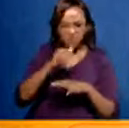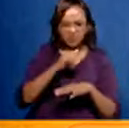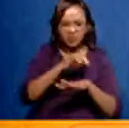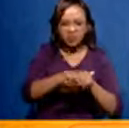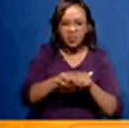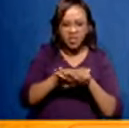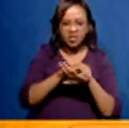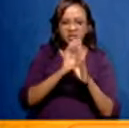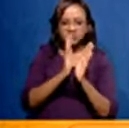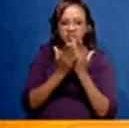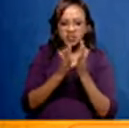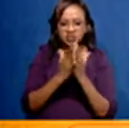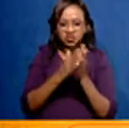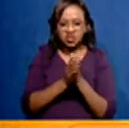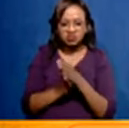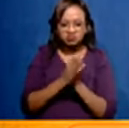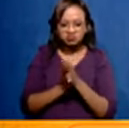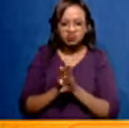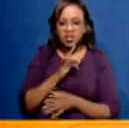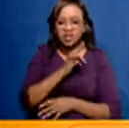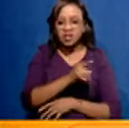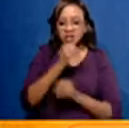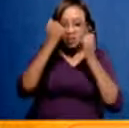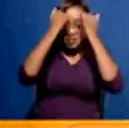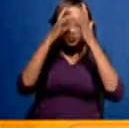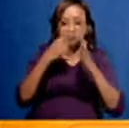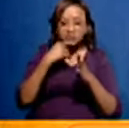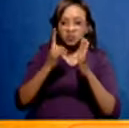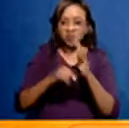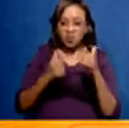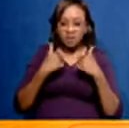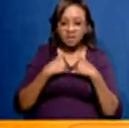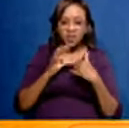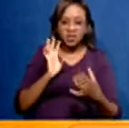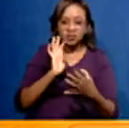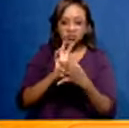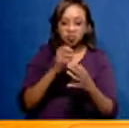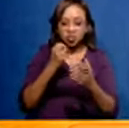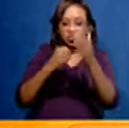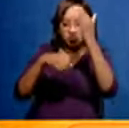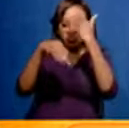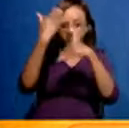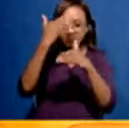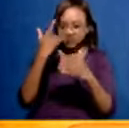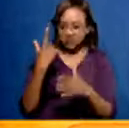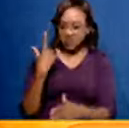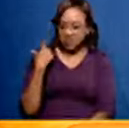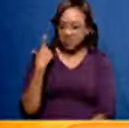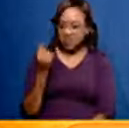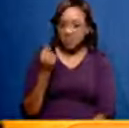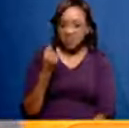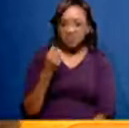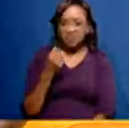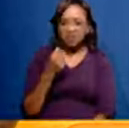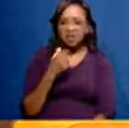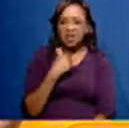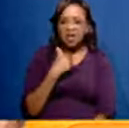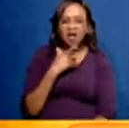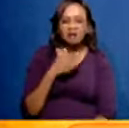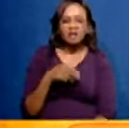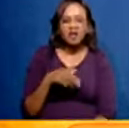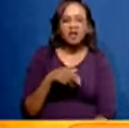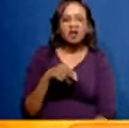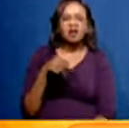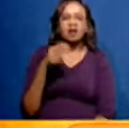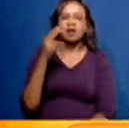literature. And he said, I just joined the university. I had these high expectations,